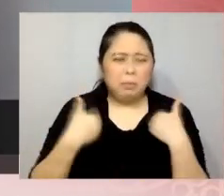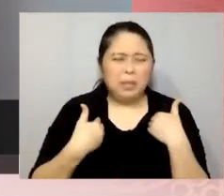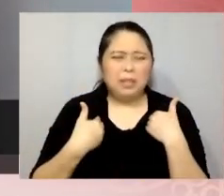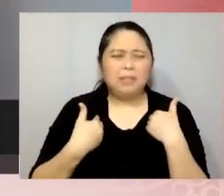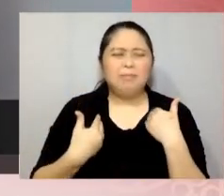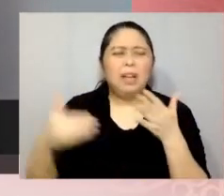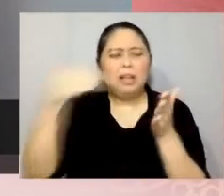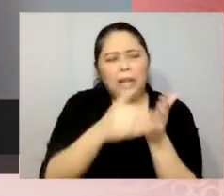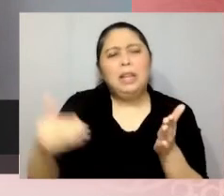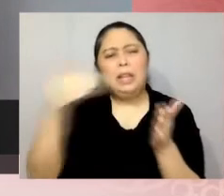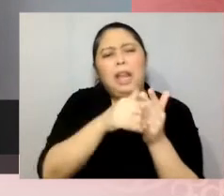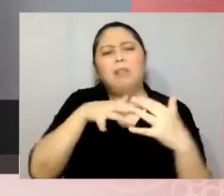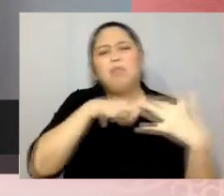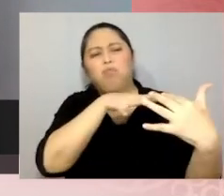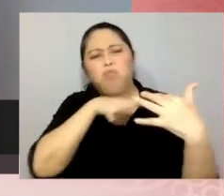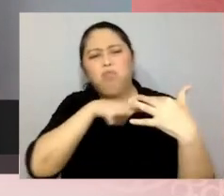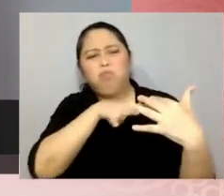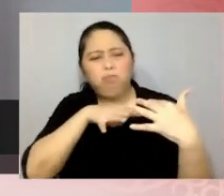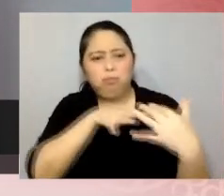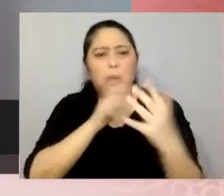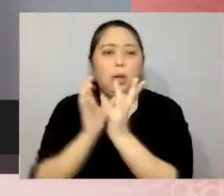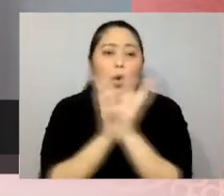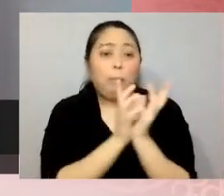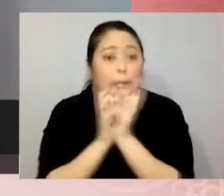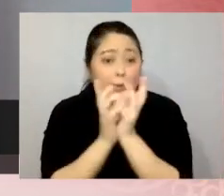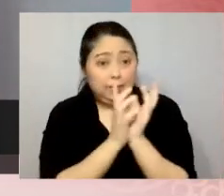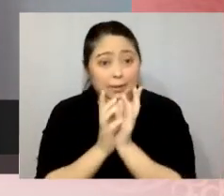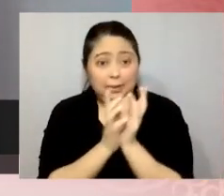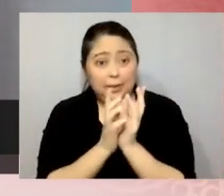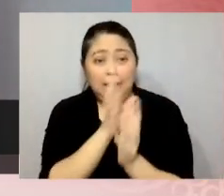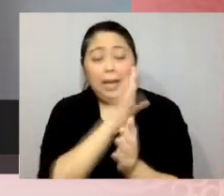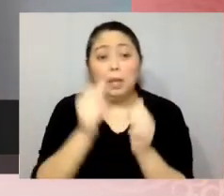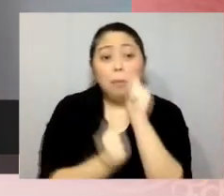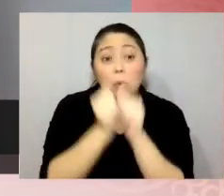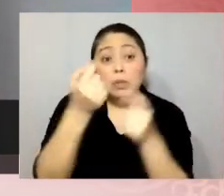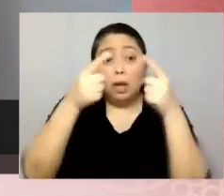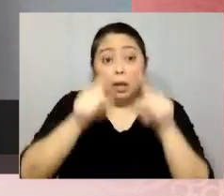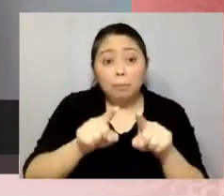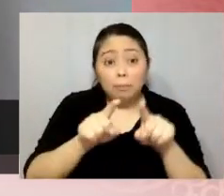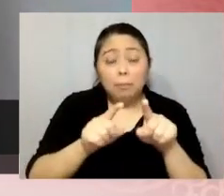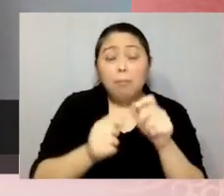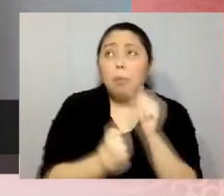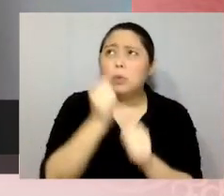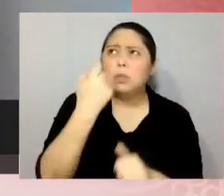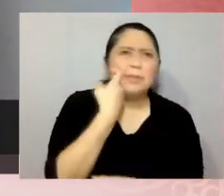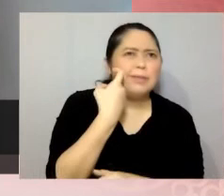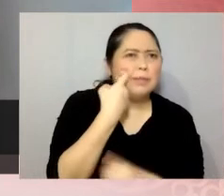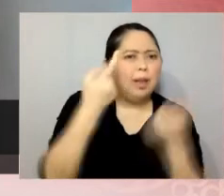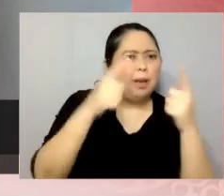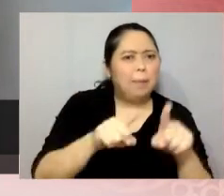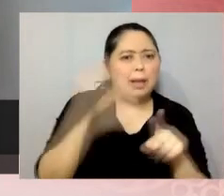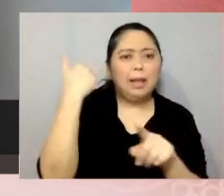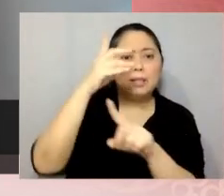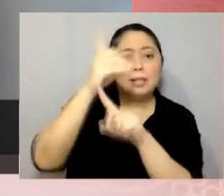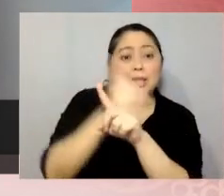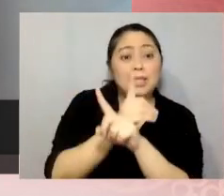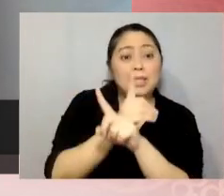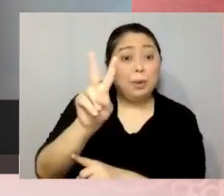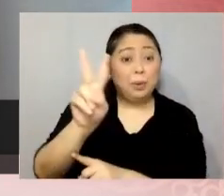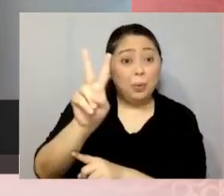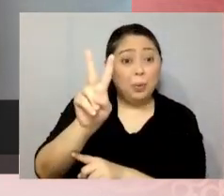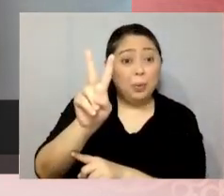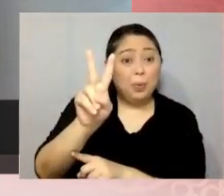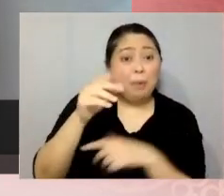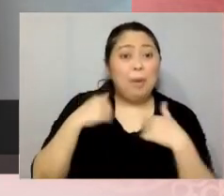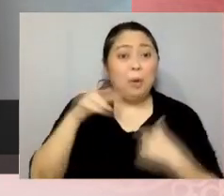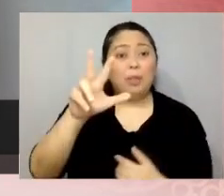mga recurring conflict, kalimbawa, na nangyayari sa ating komunidad. At ang pinakalites nga po dito ay nangyari noong December